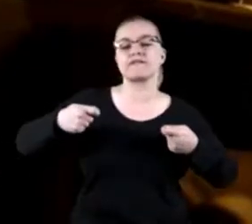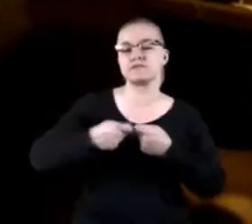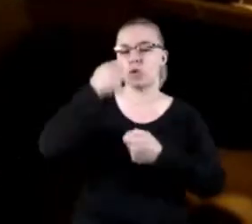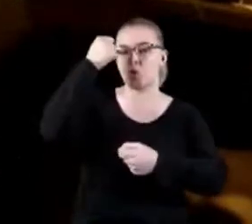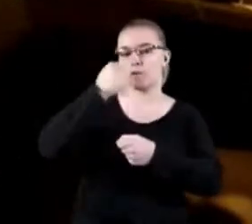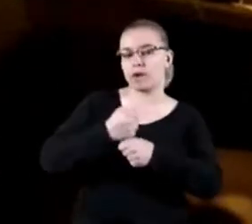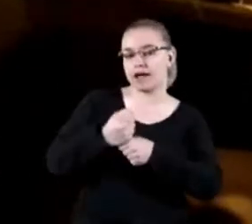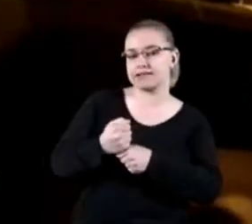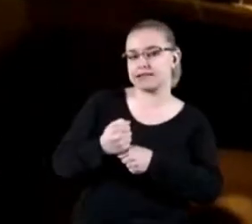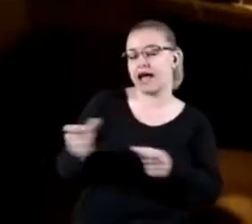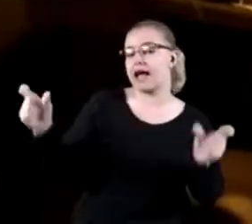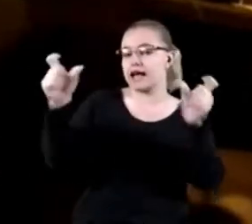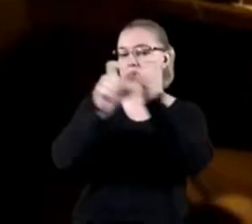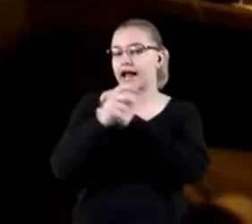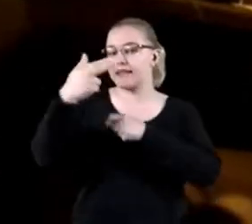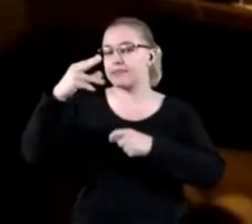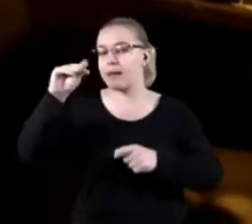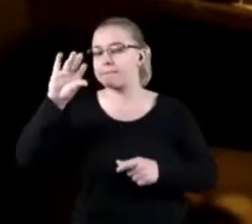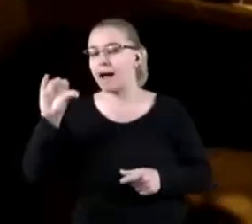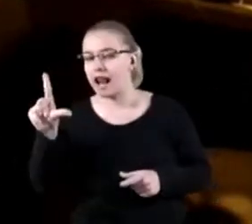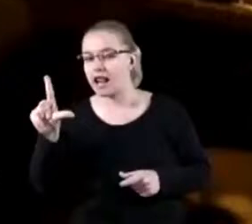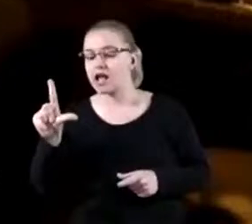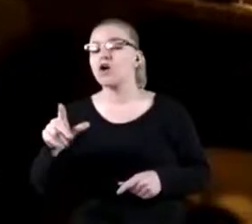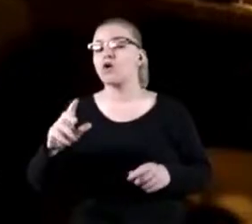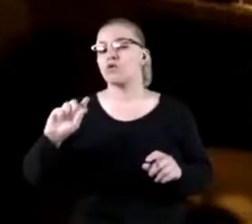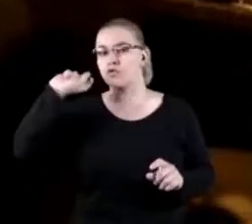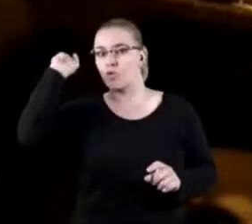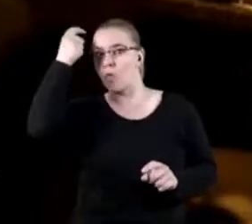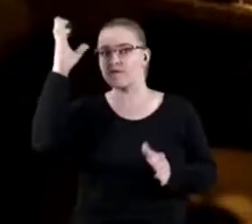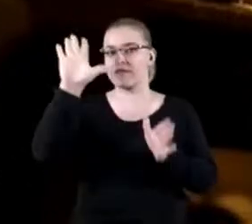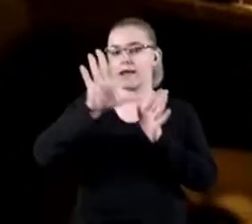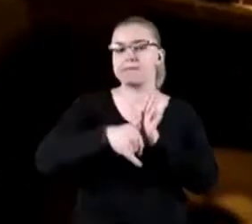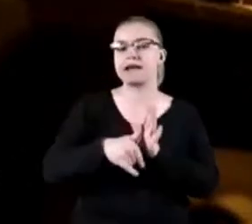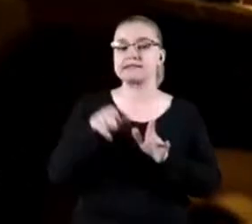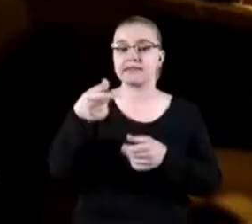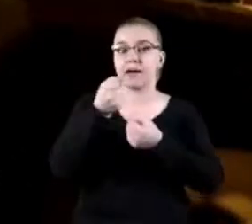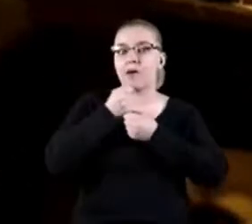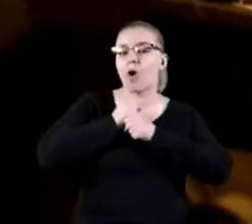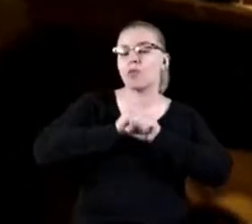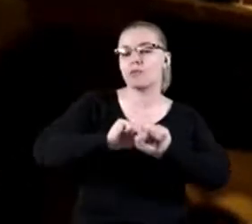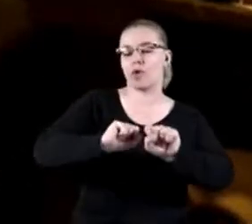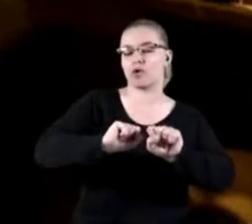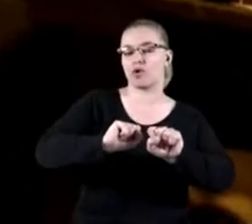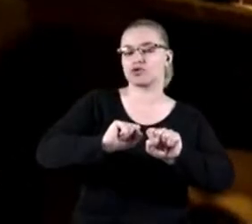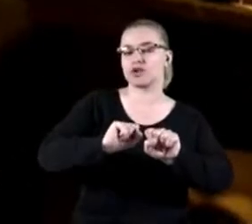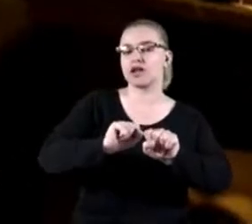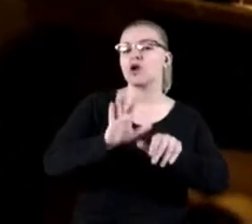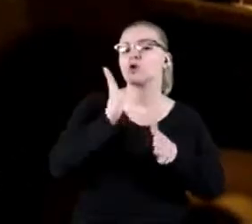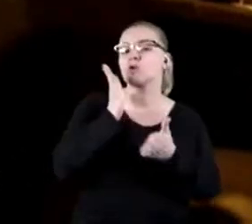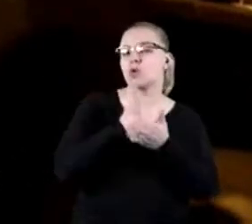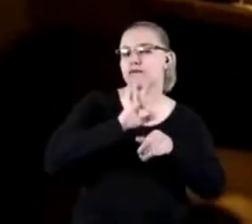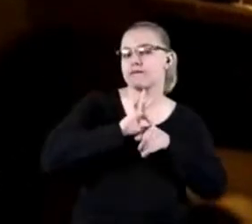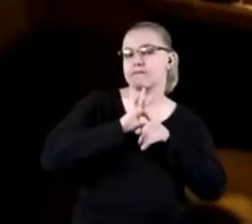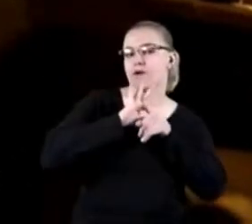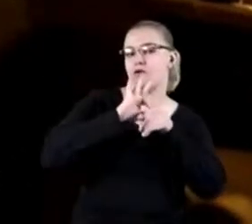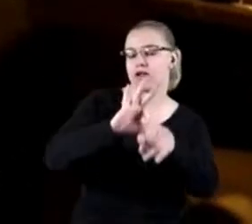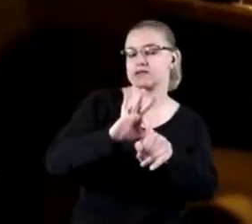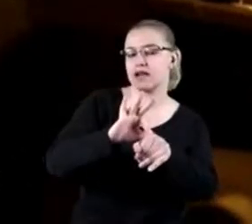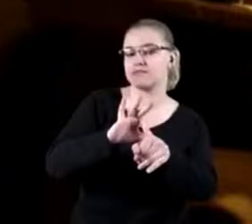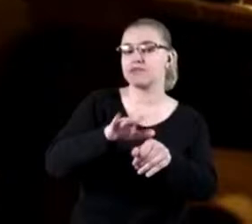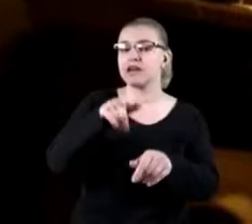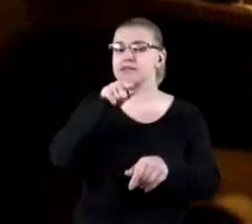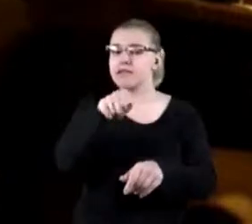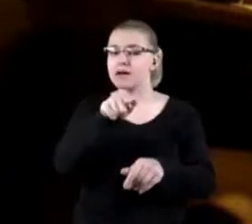major cities where this resilience context is being implemented. It changed political